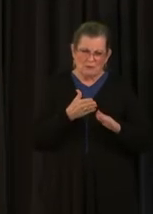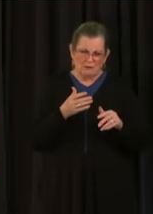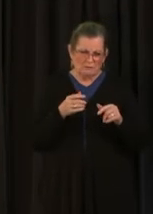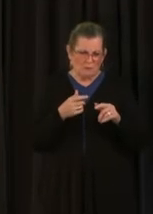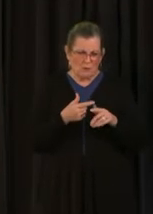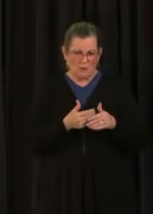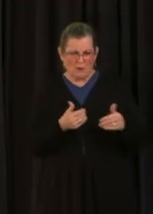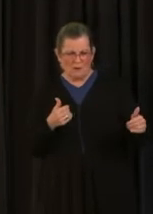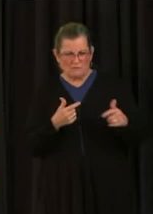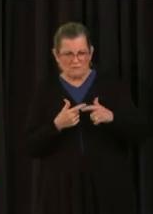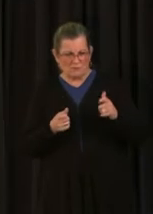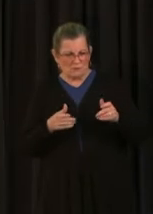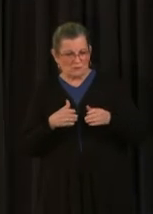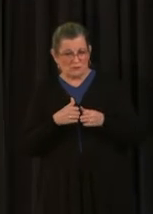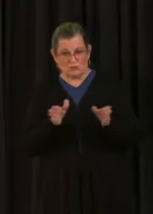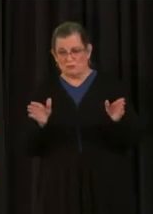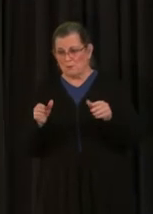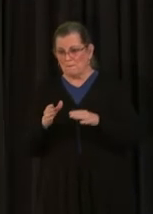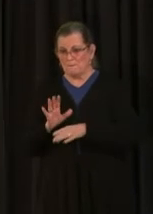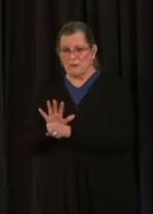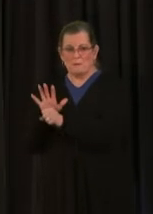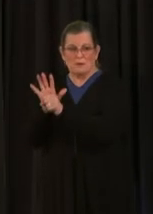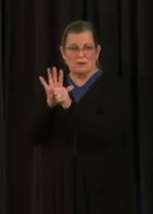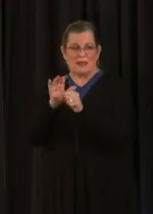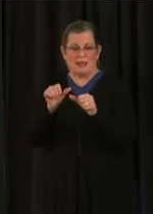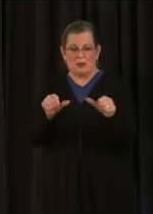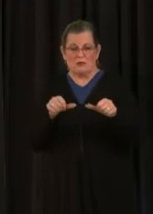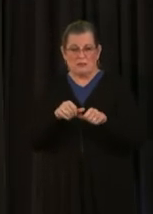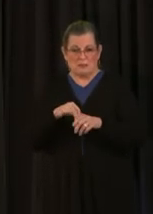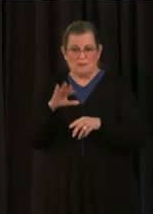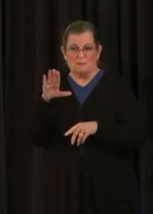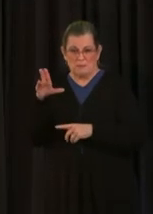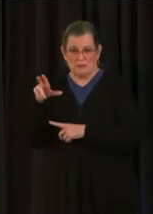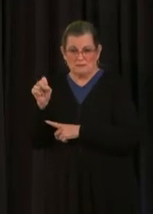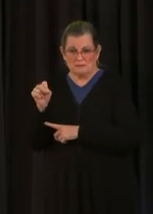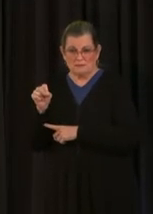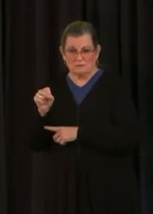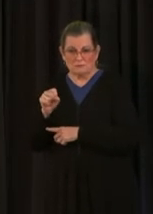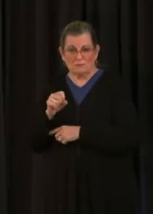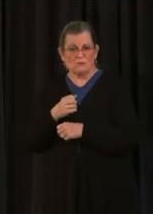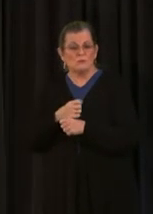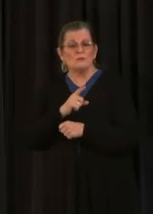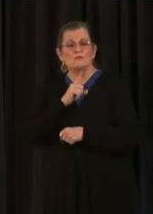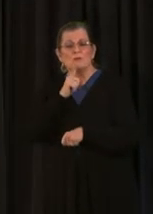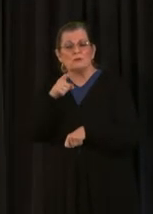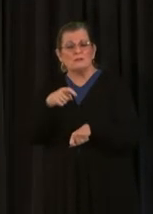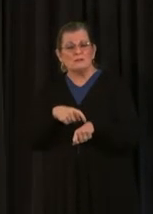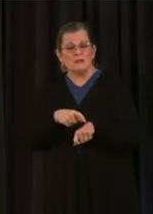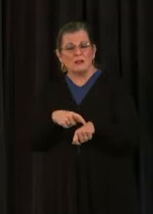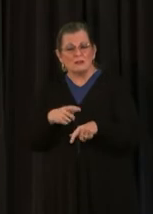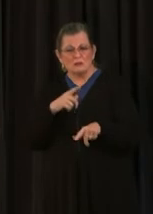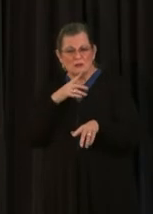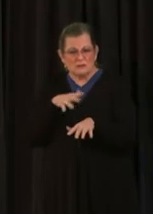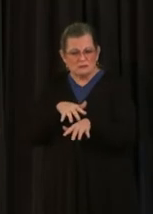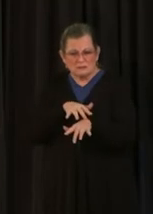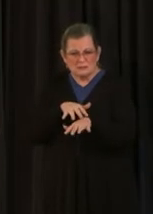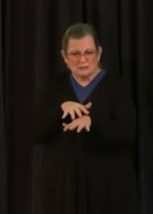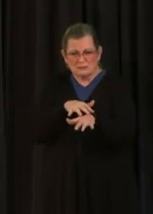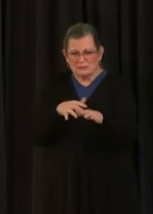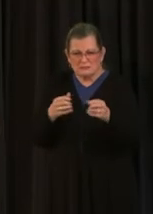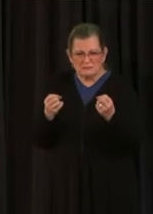throughout the course of our service day, multiple individuals enter and exit the system, we also